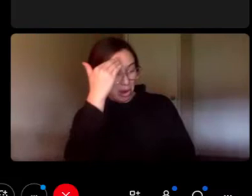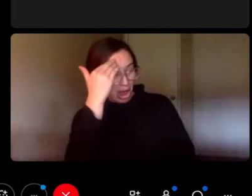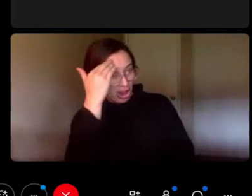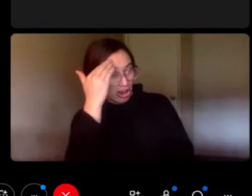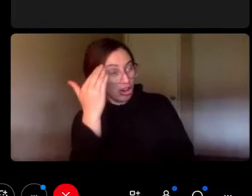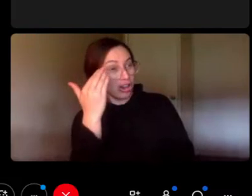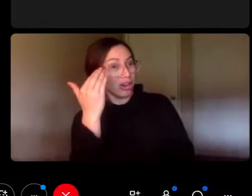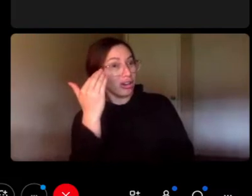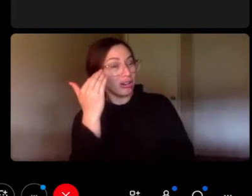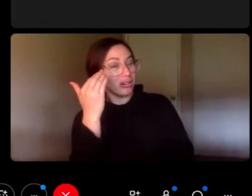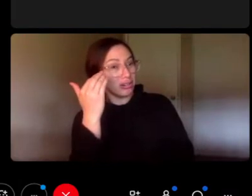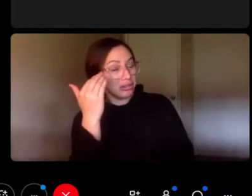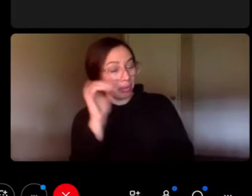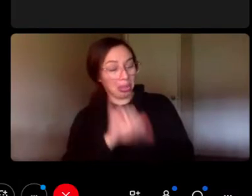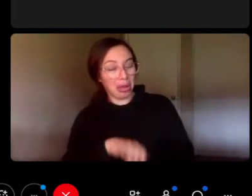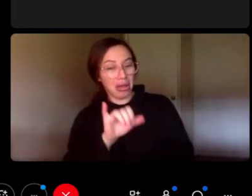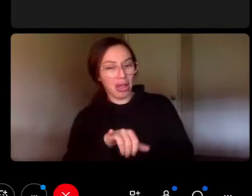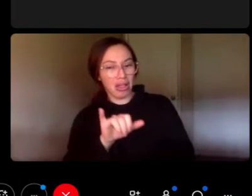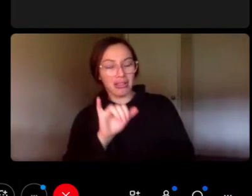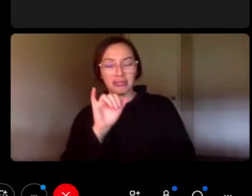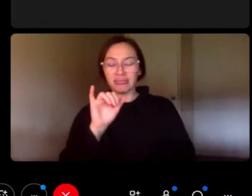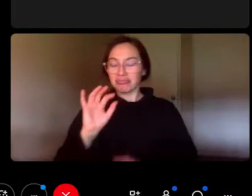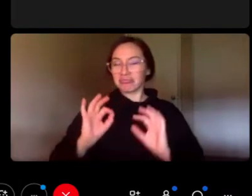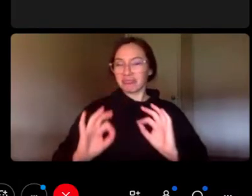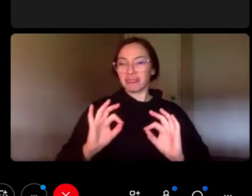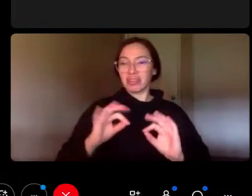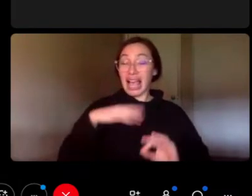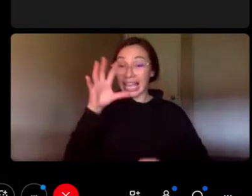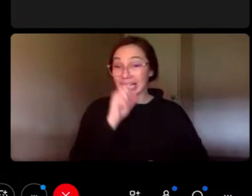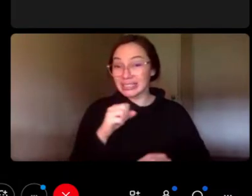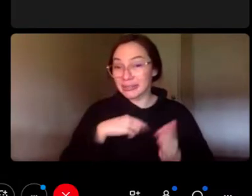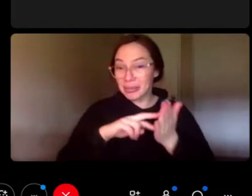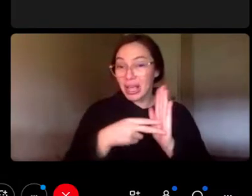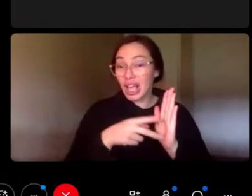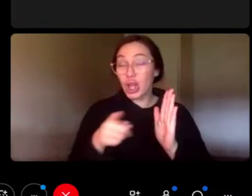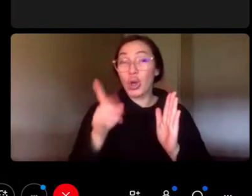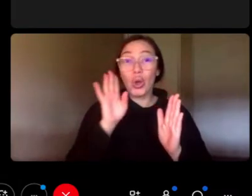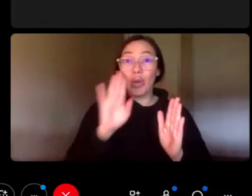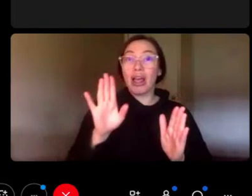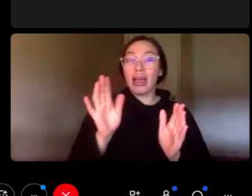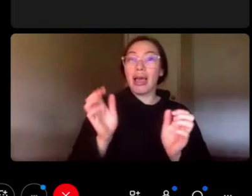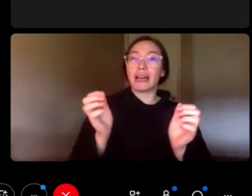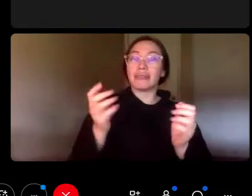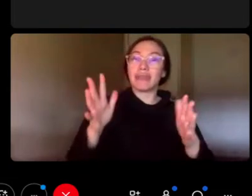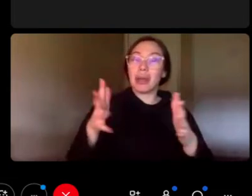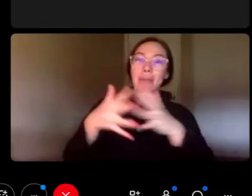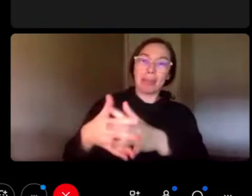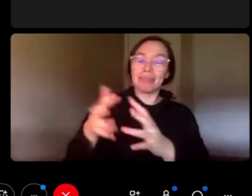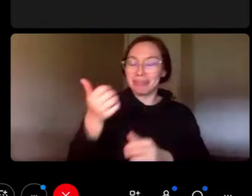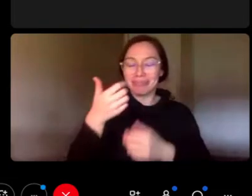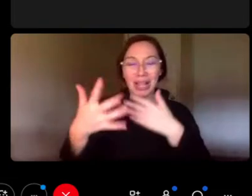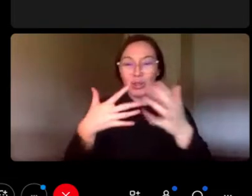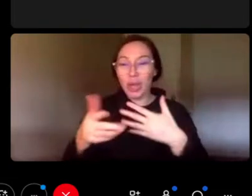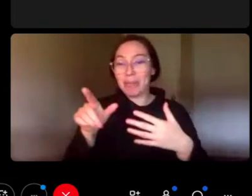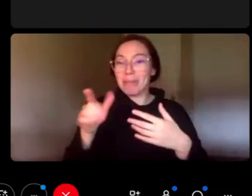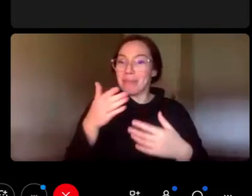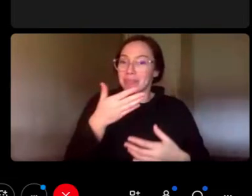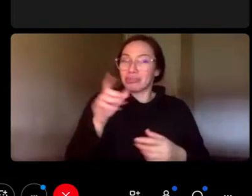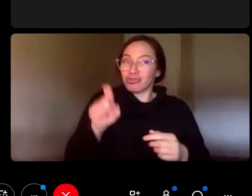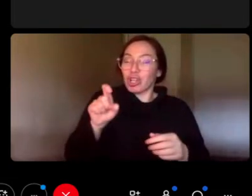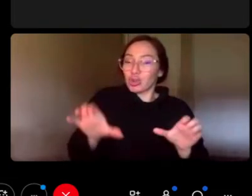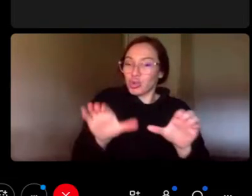that she's, you know, and that's how staff. So I guess I'm saying is you'll get caught either way. So you might as well do it right.